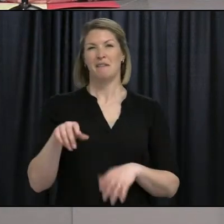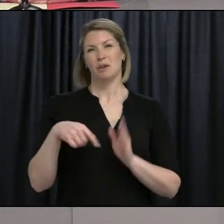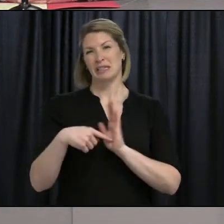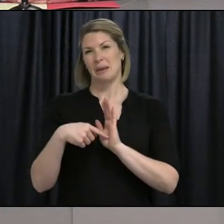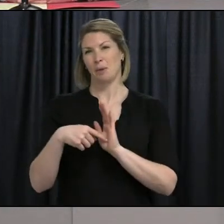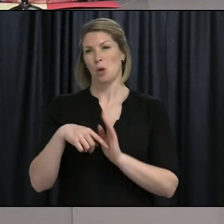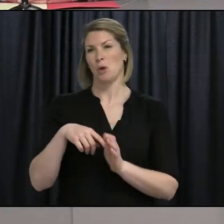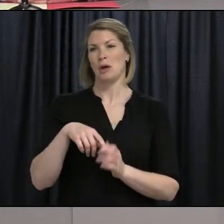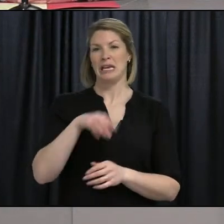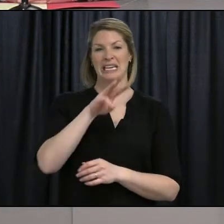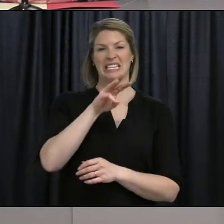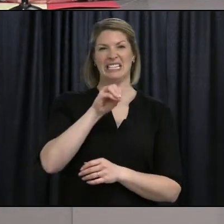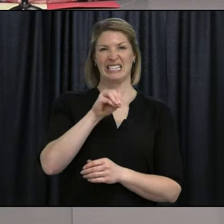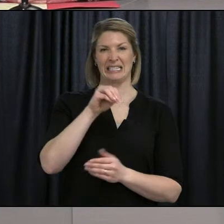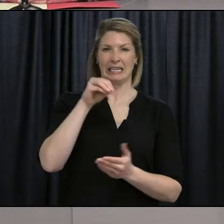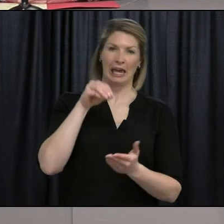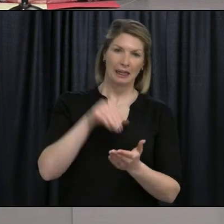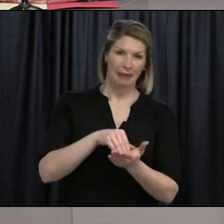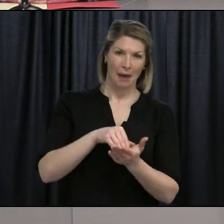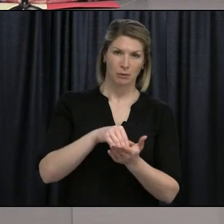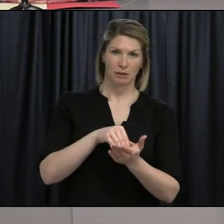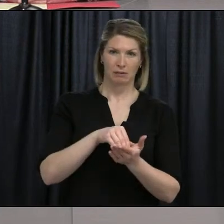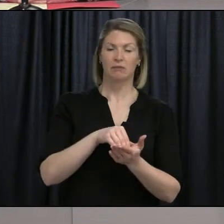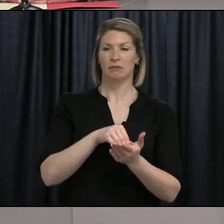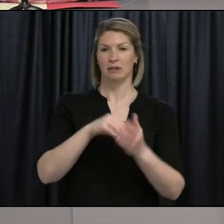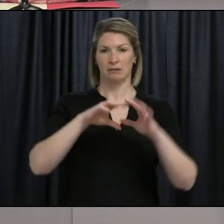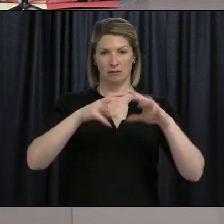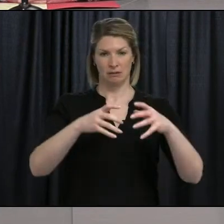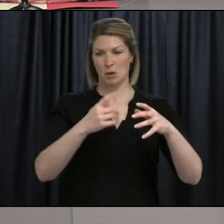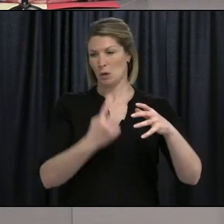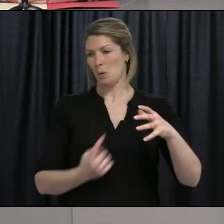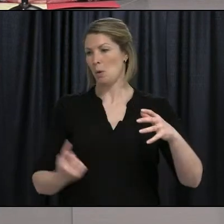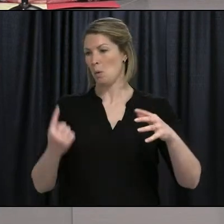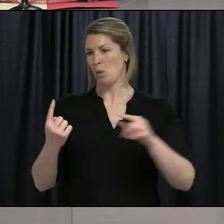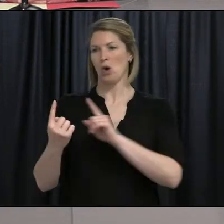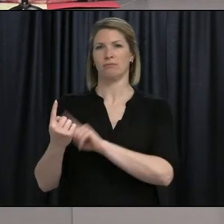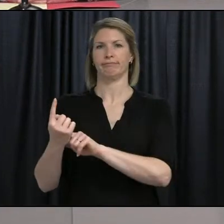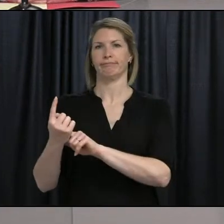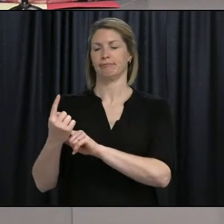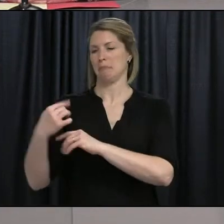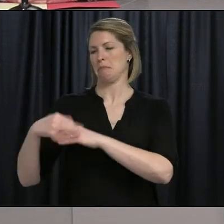Do you think that number is going to keep coming down, or where do you see that forward?